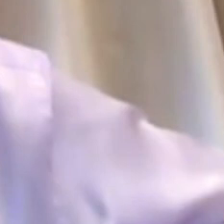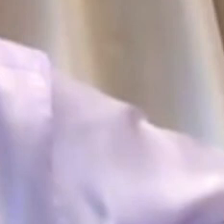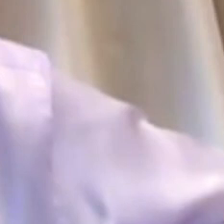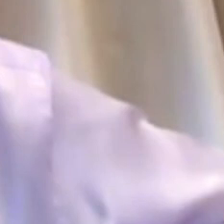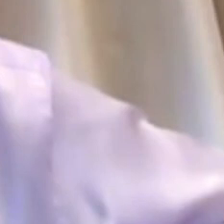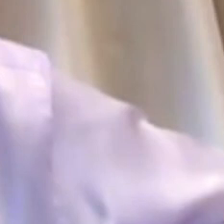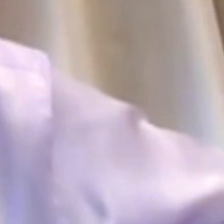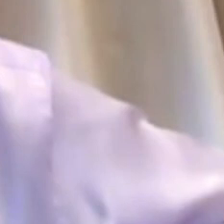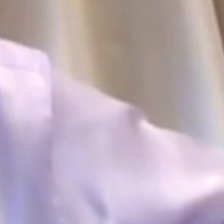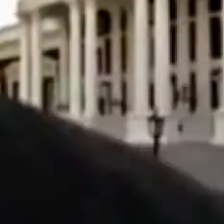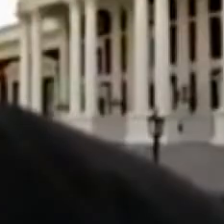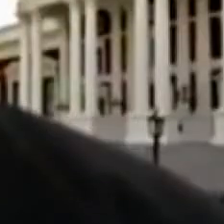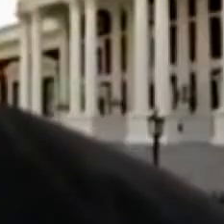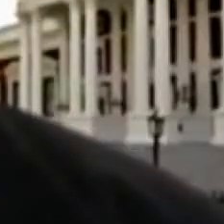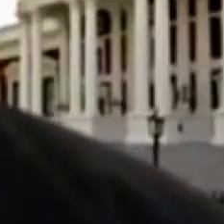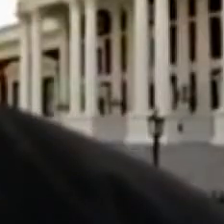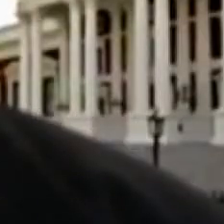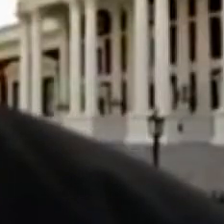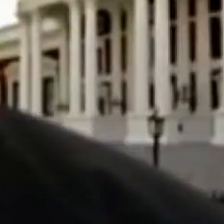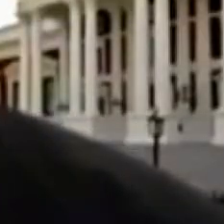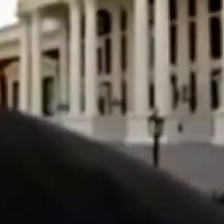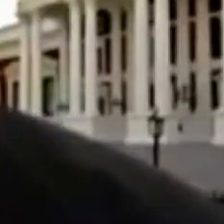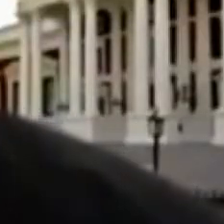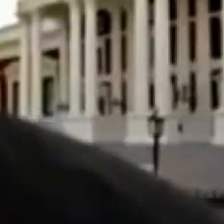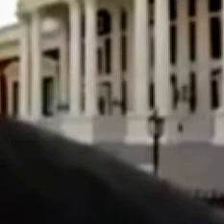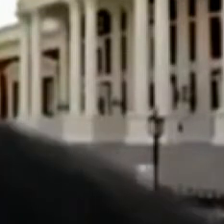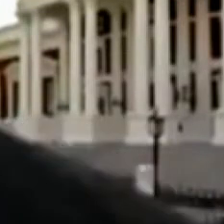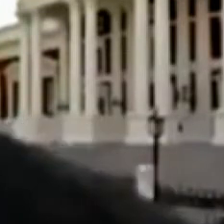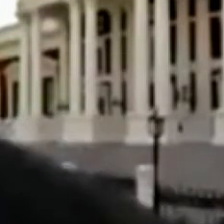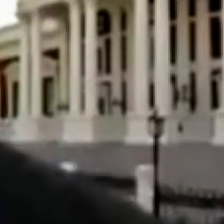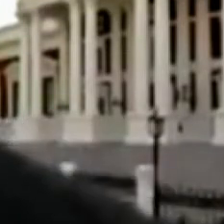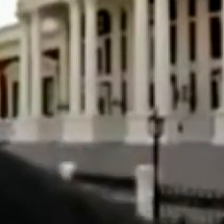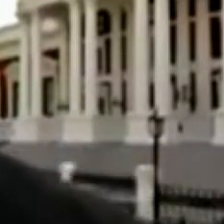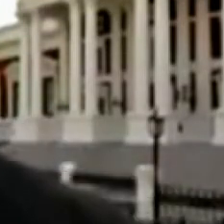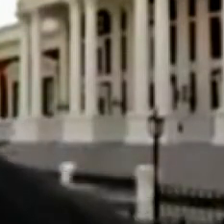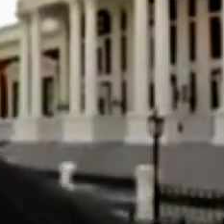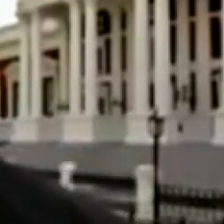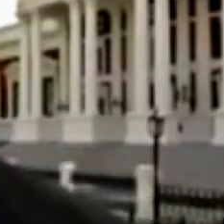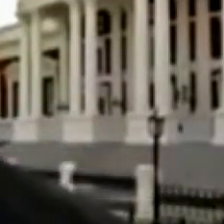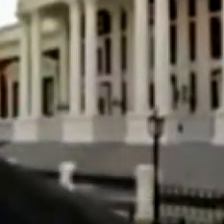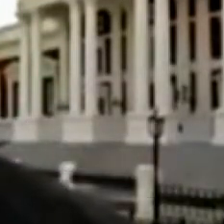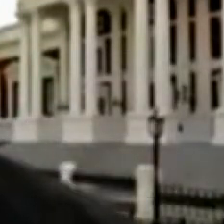you. Oh, yeah, that's what if he can't, then you can take over, yeah.